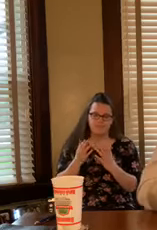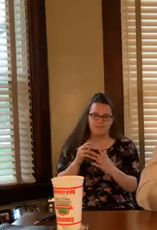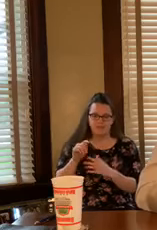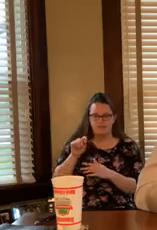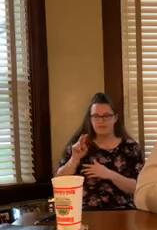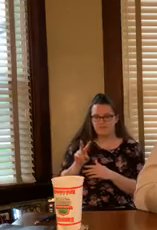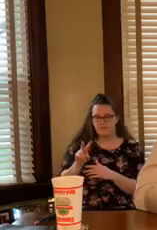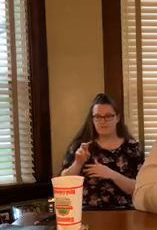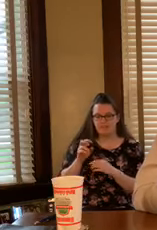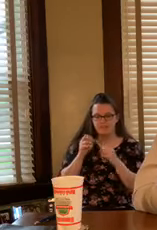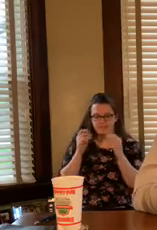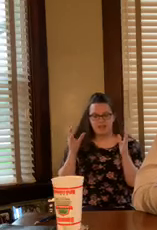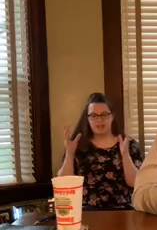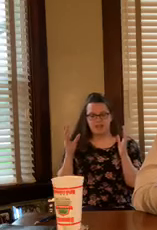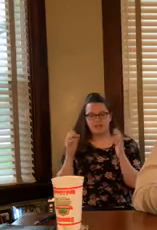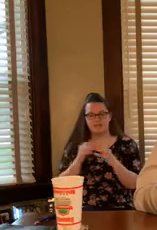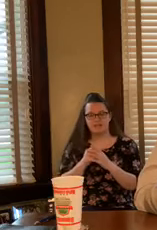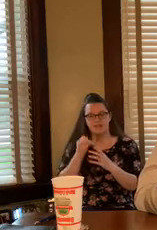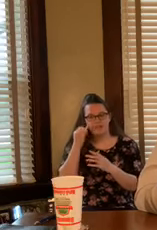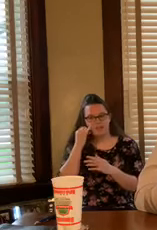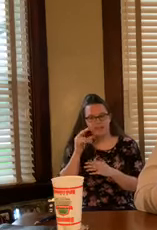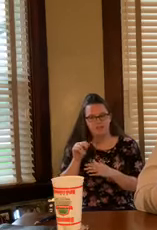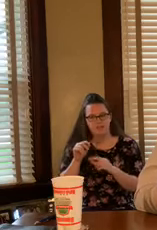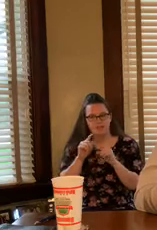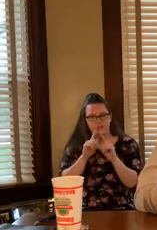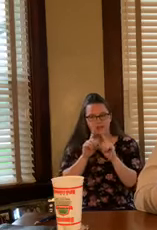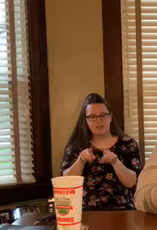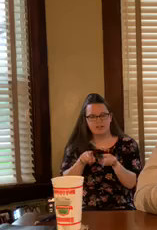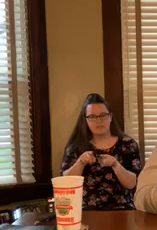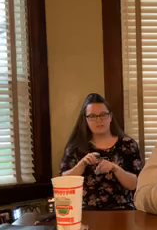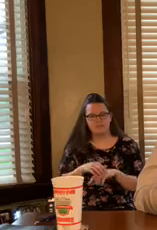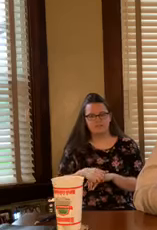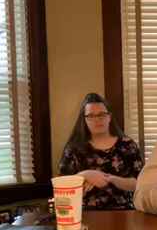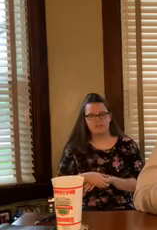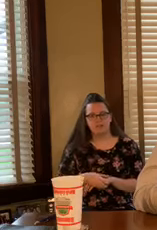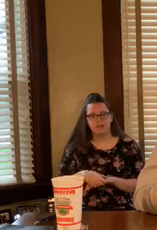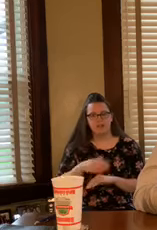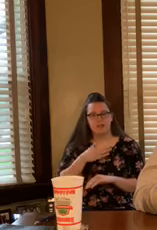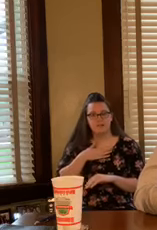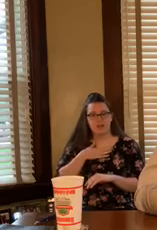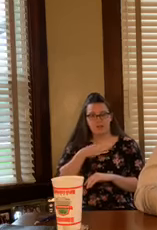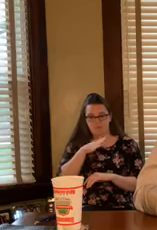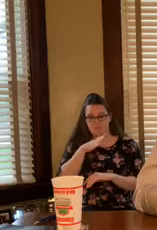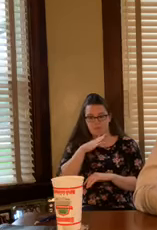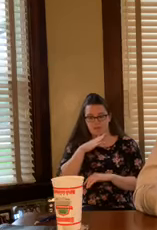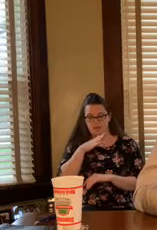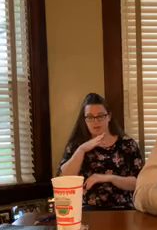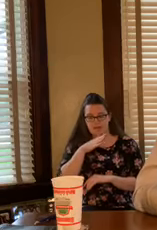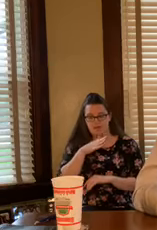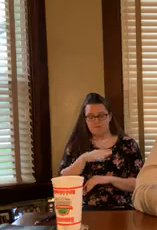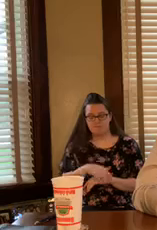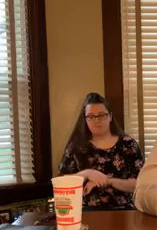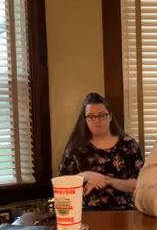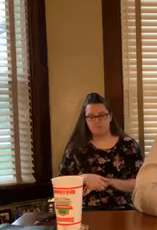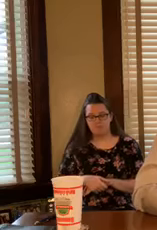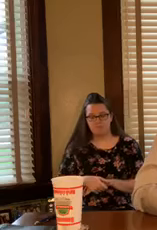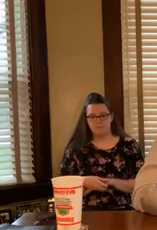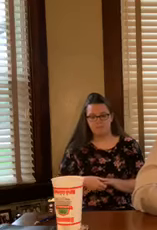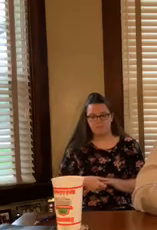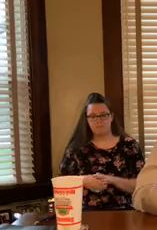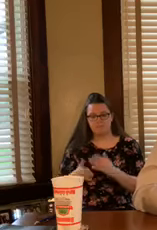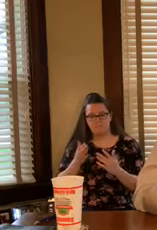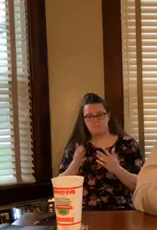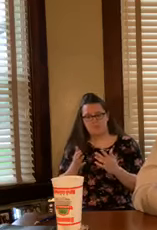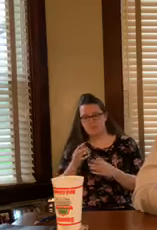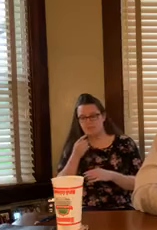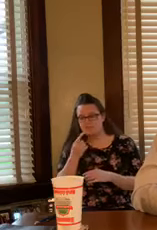and knock a couple times. And if there was no answer at the door, she may even convince herself, you know, maybe I thought I saw